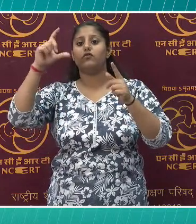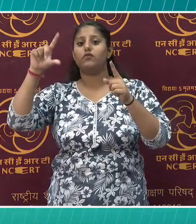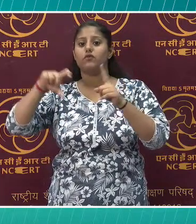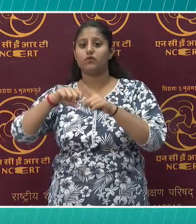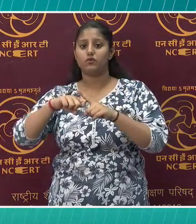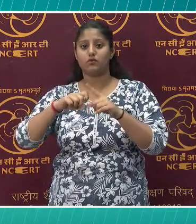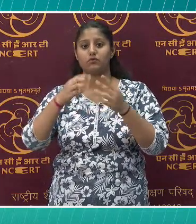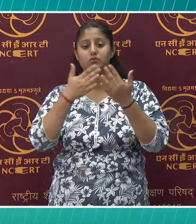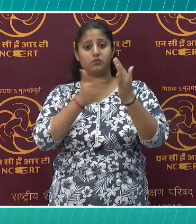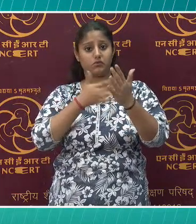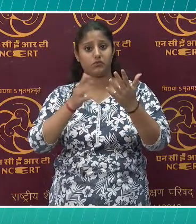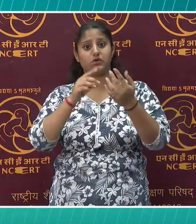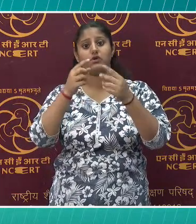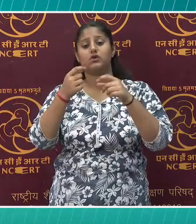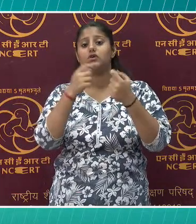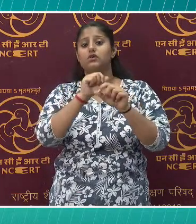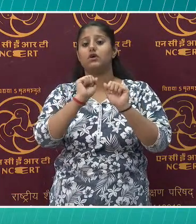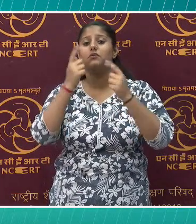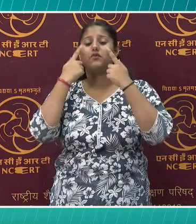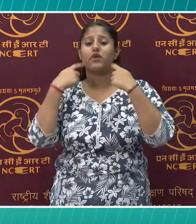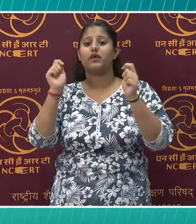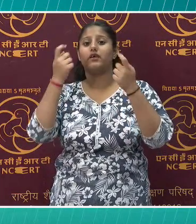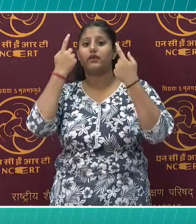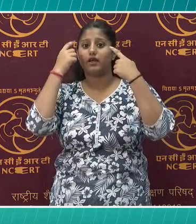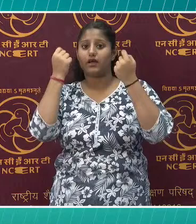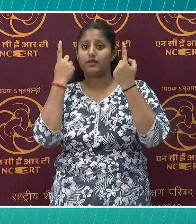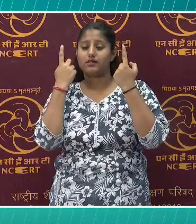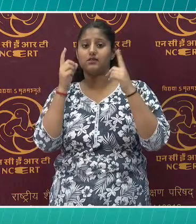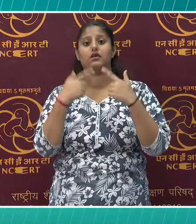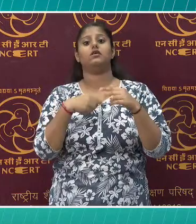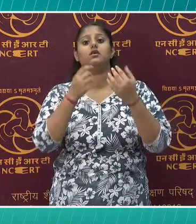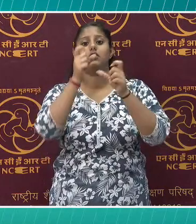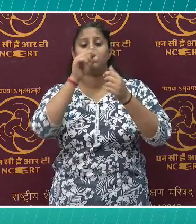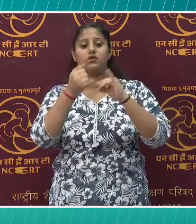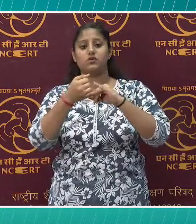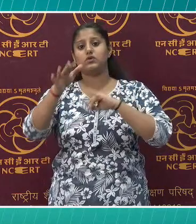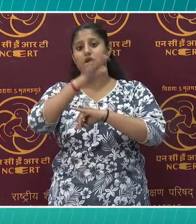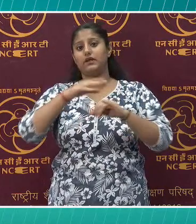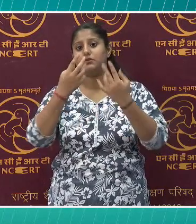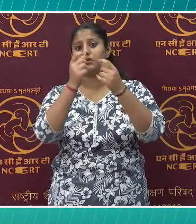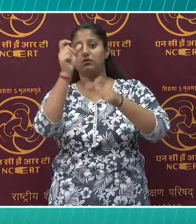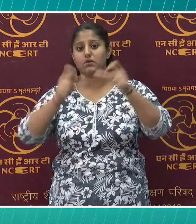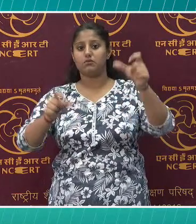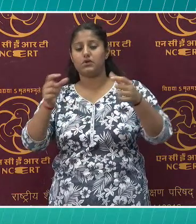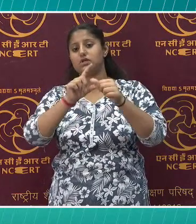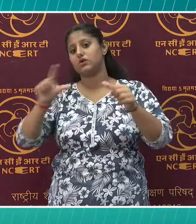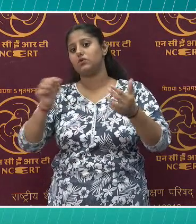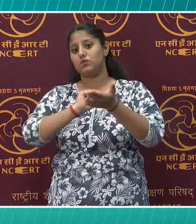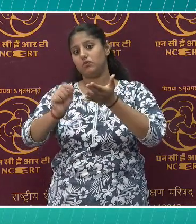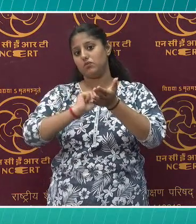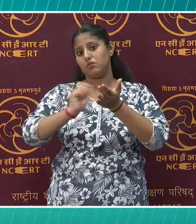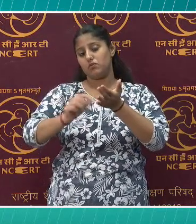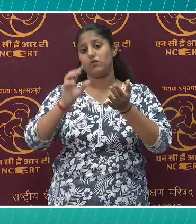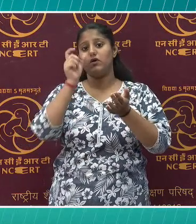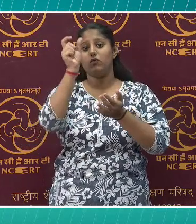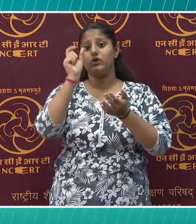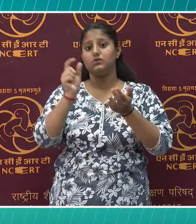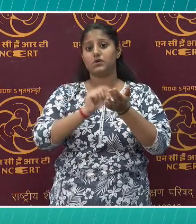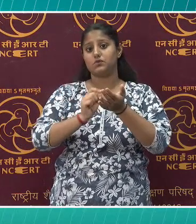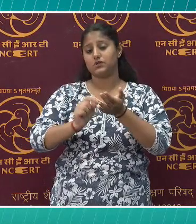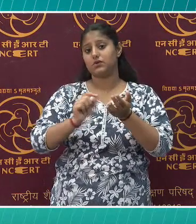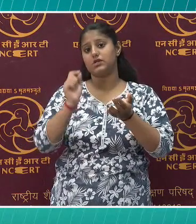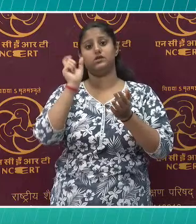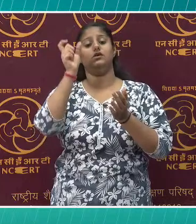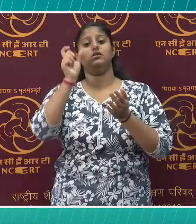Try to understand them and you will know your society, the people, everyone. And just note the words, the tune